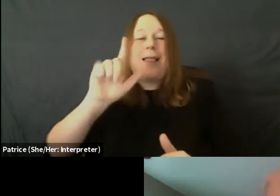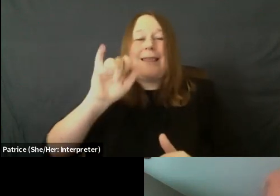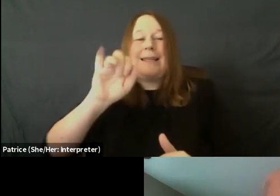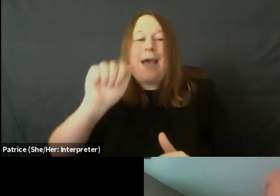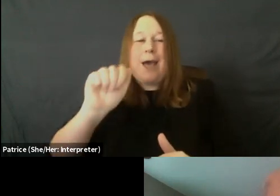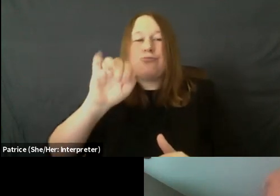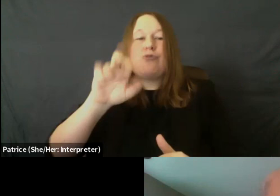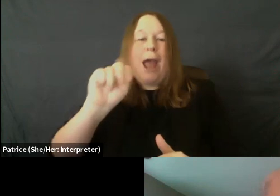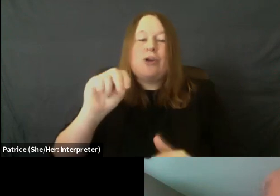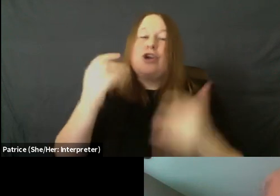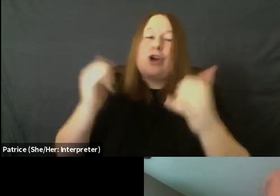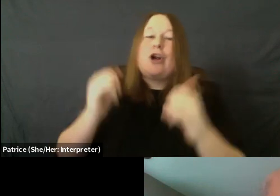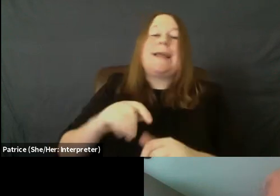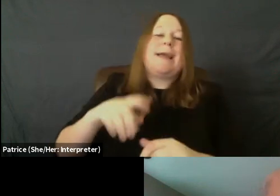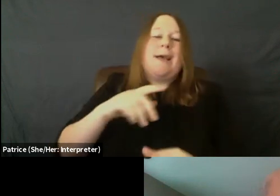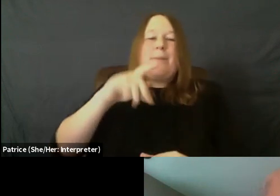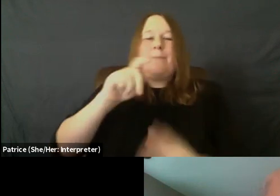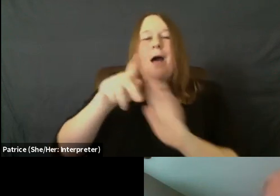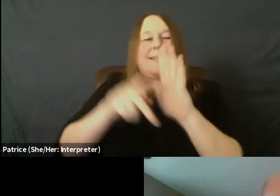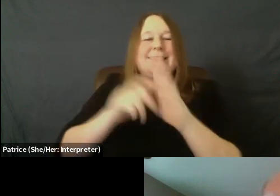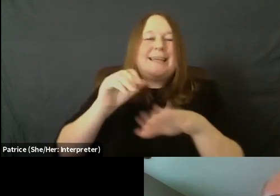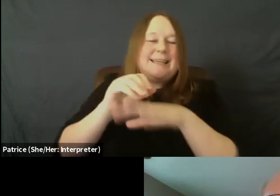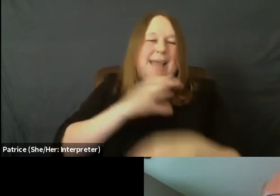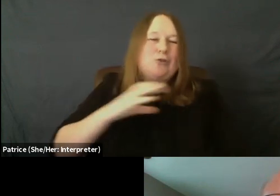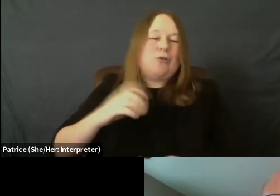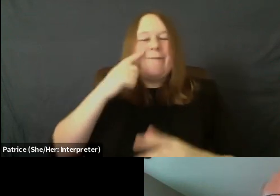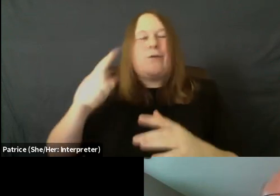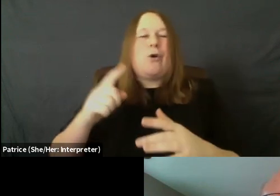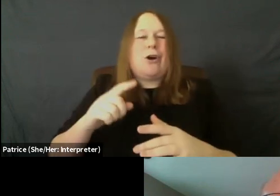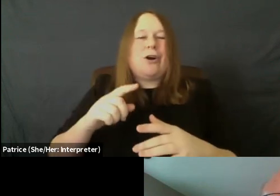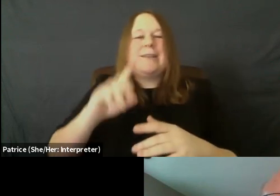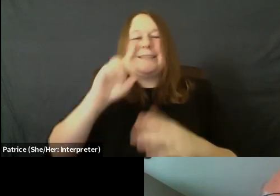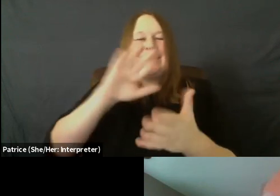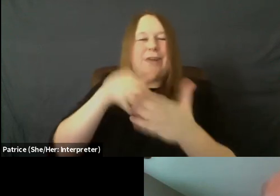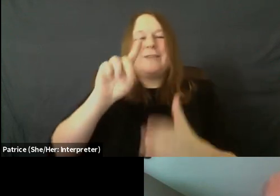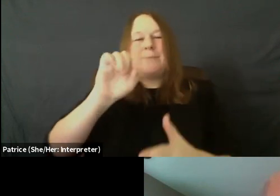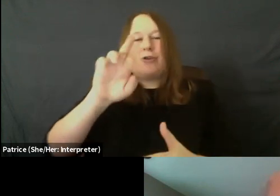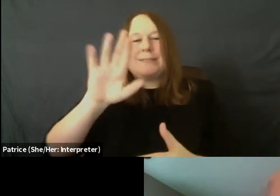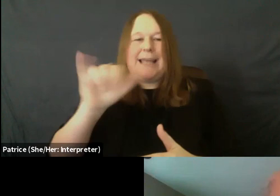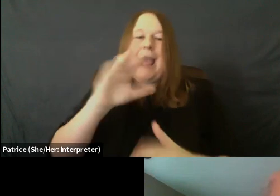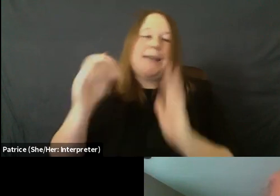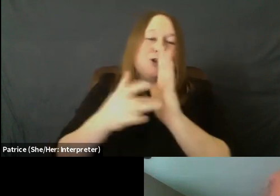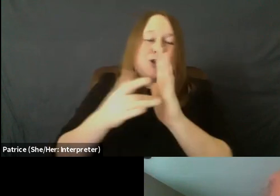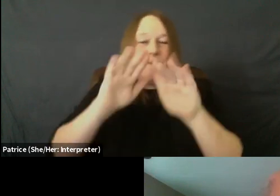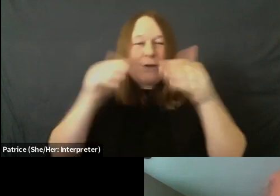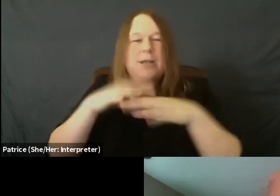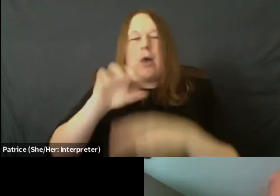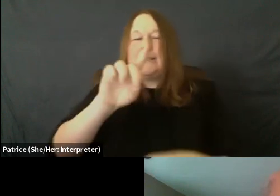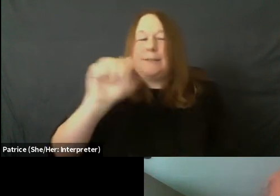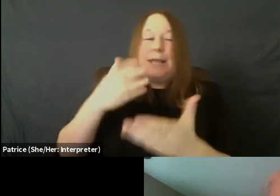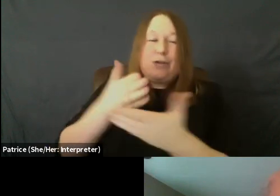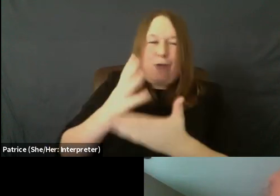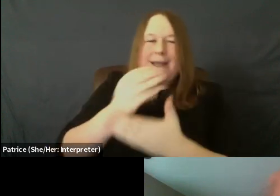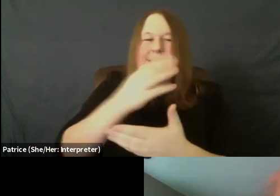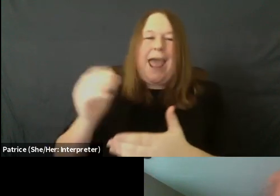who is currently policy counsel for the Privacy and Data Project at the Center for Democracy and Technology, focusing on disability rights